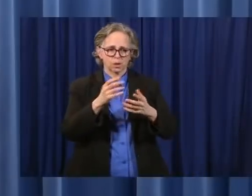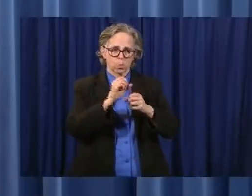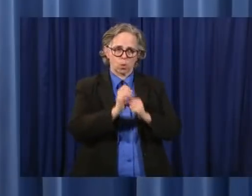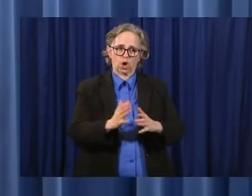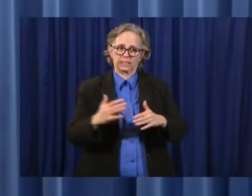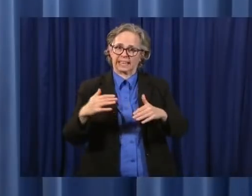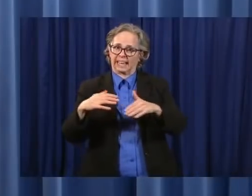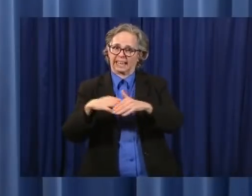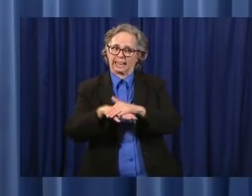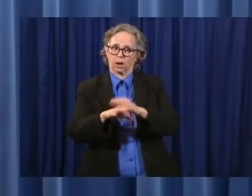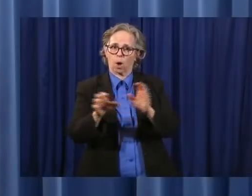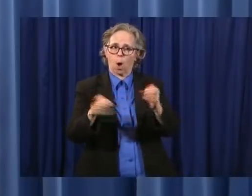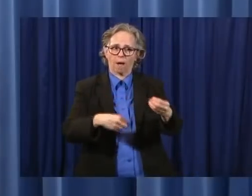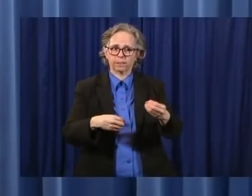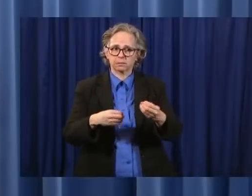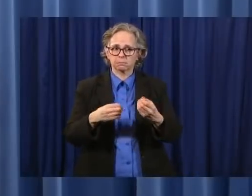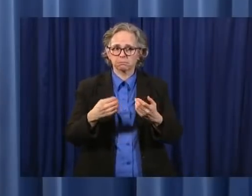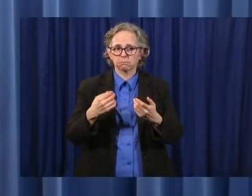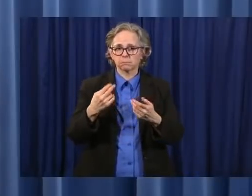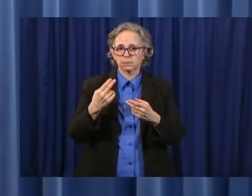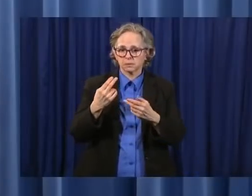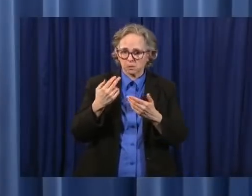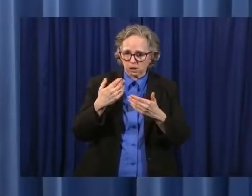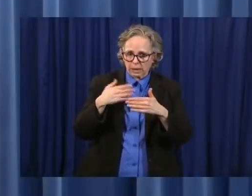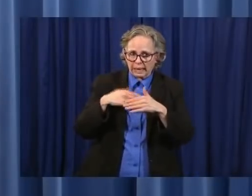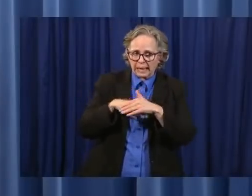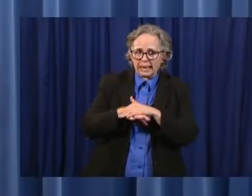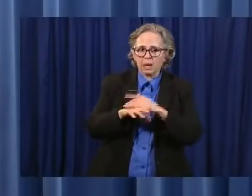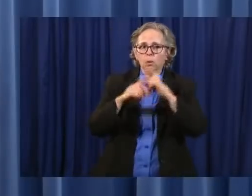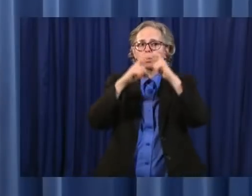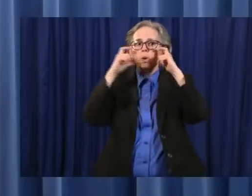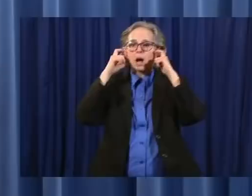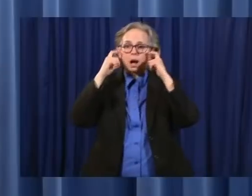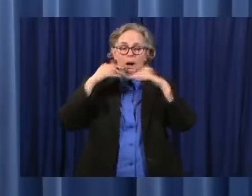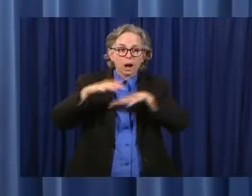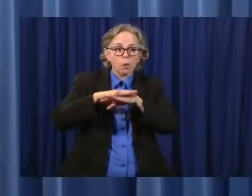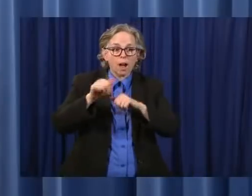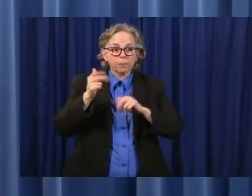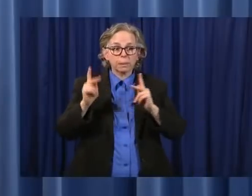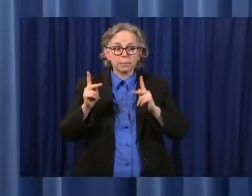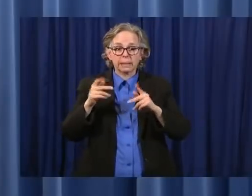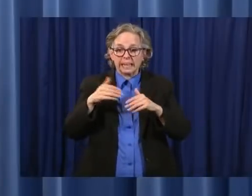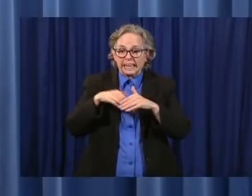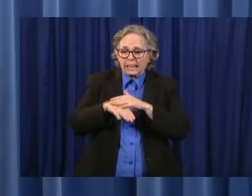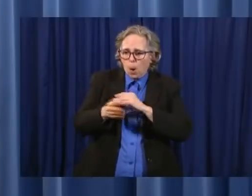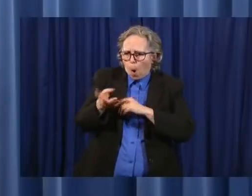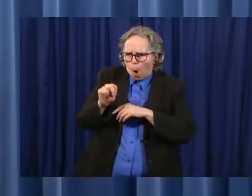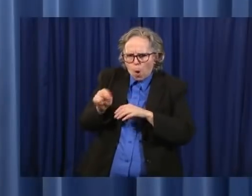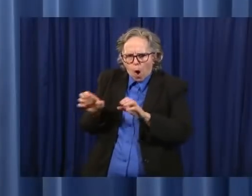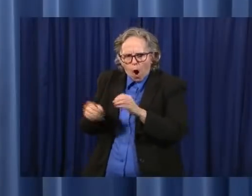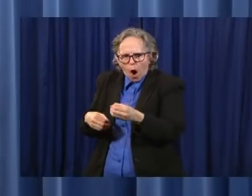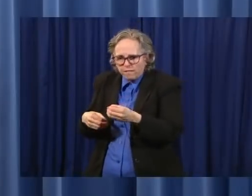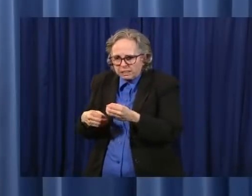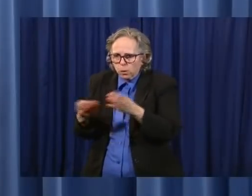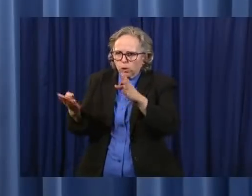should wear it as they're going in with other people. When they get in the office, they're sitting there, they certainly can take that